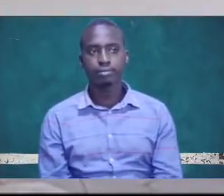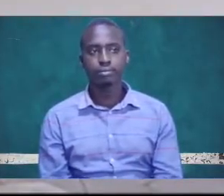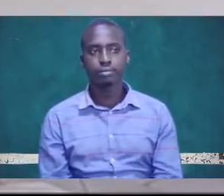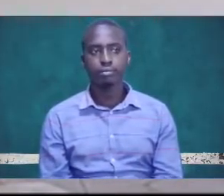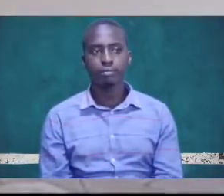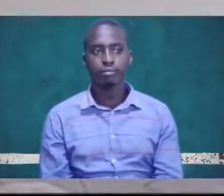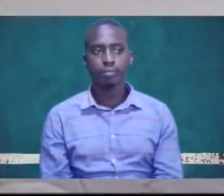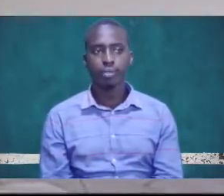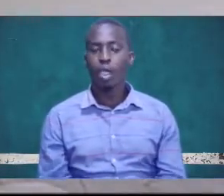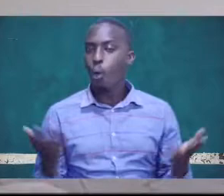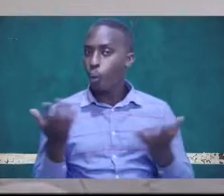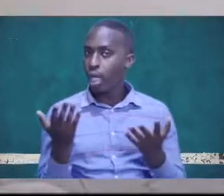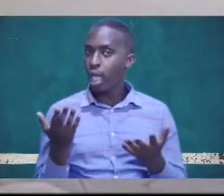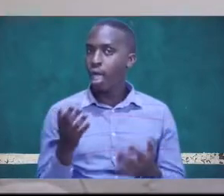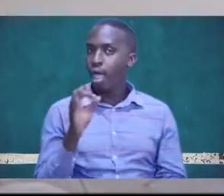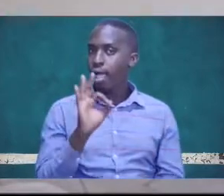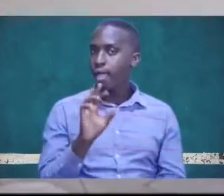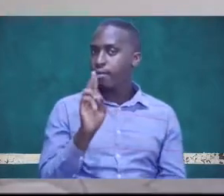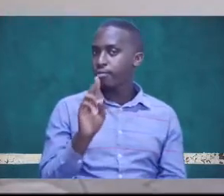the fusion